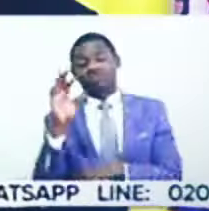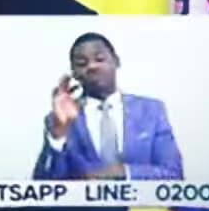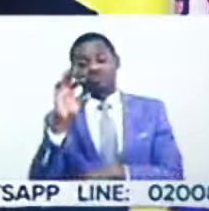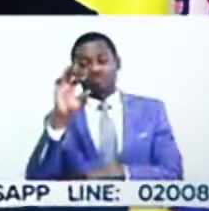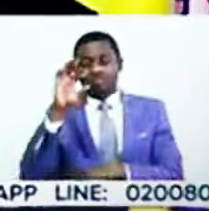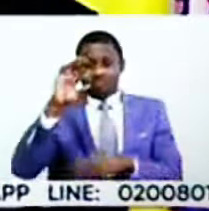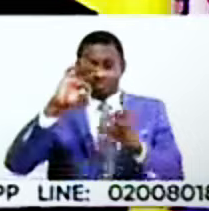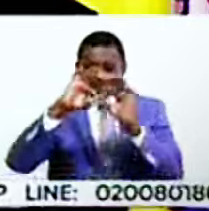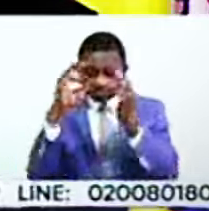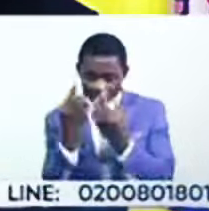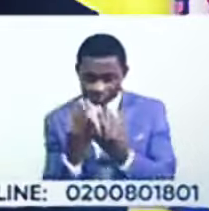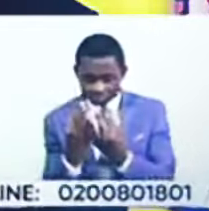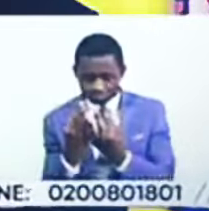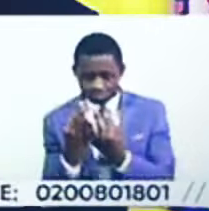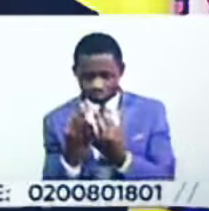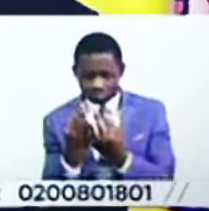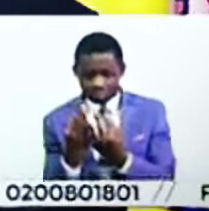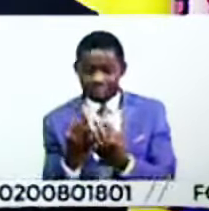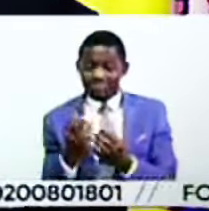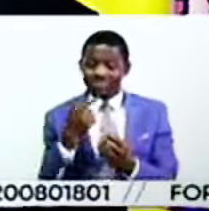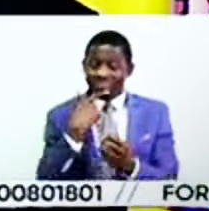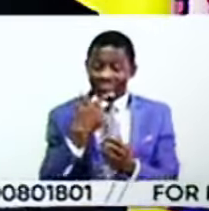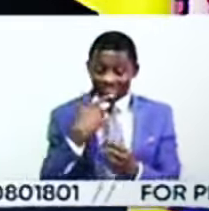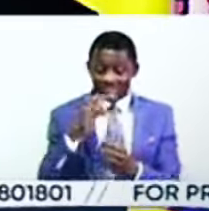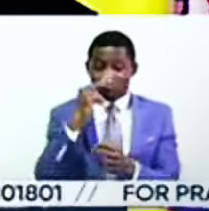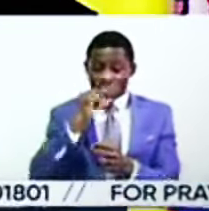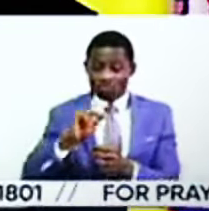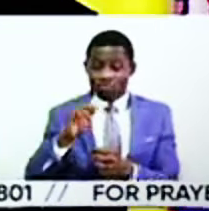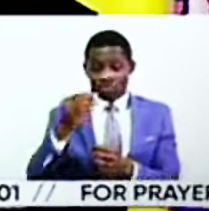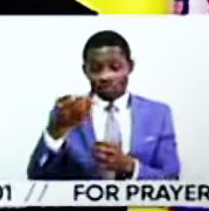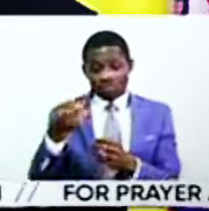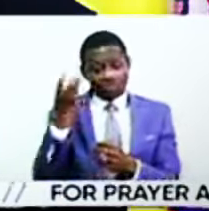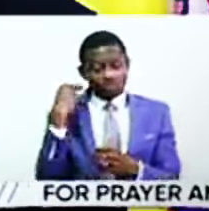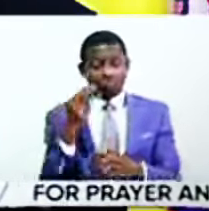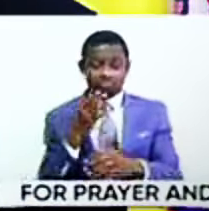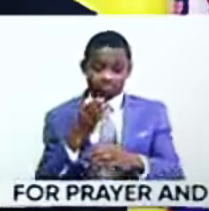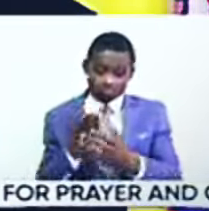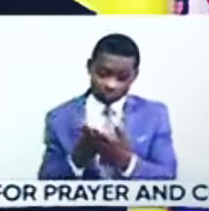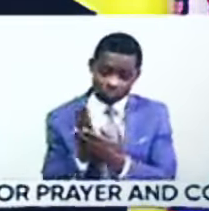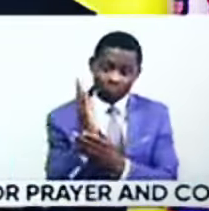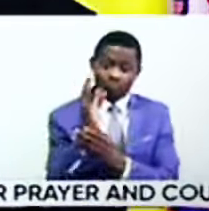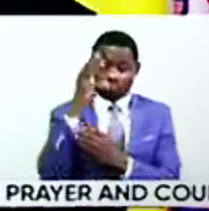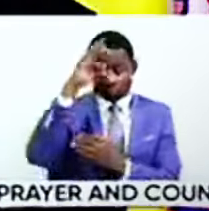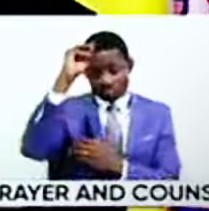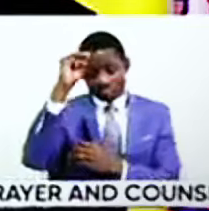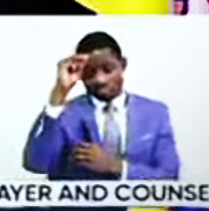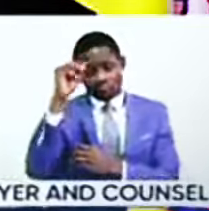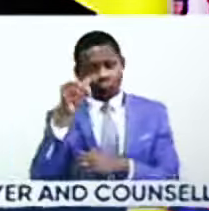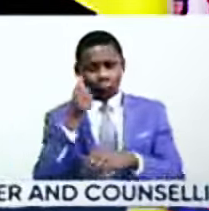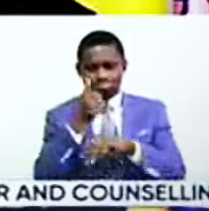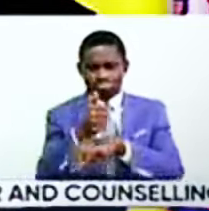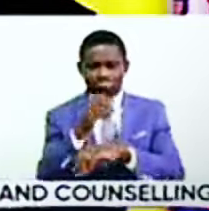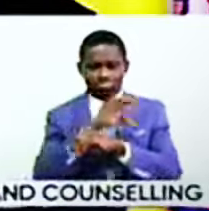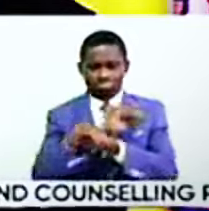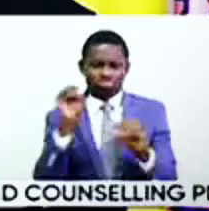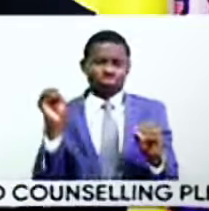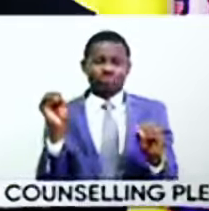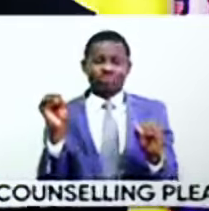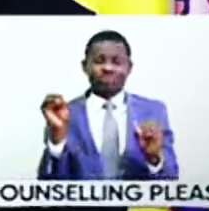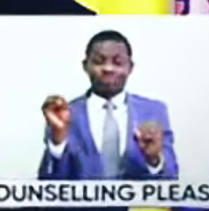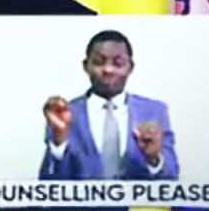blameless among the people of his time. And he walked faithfully with God.